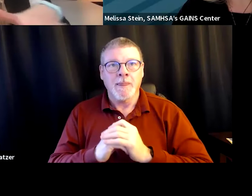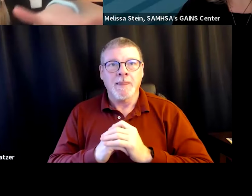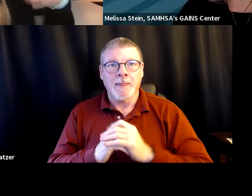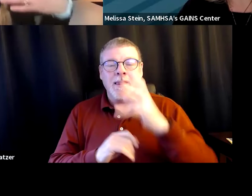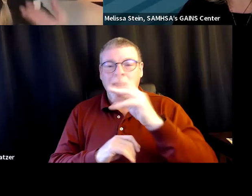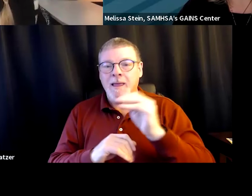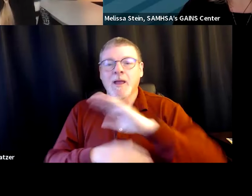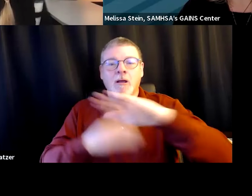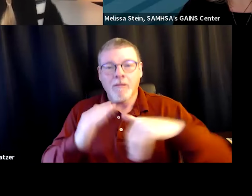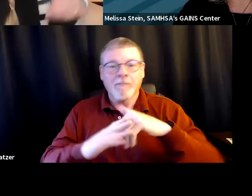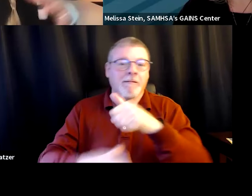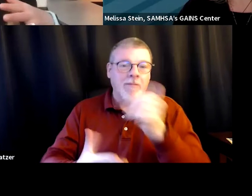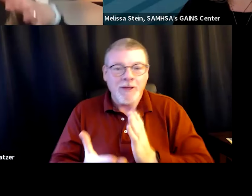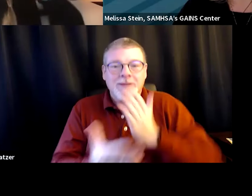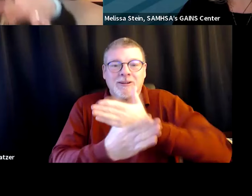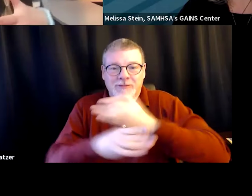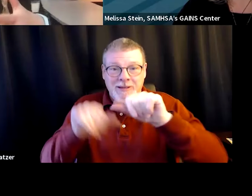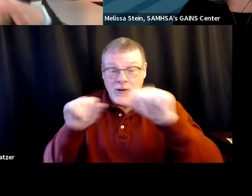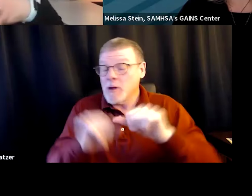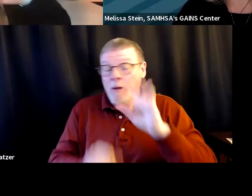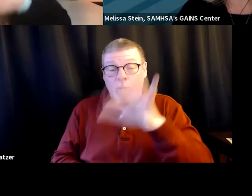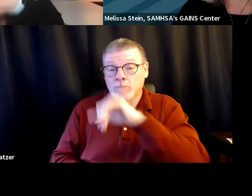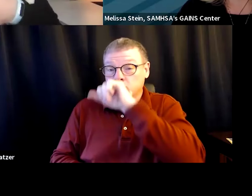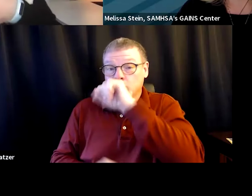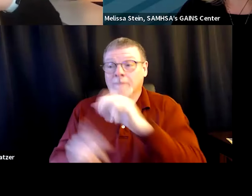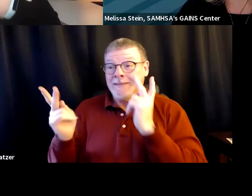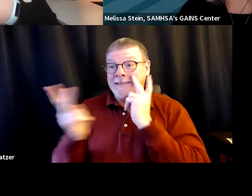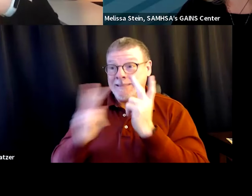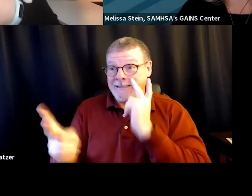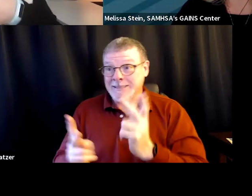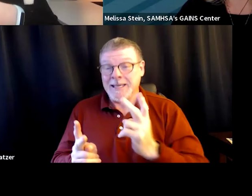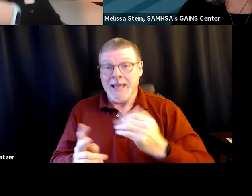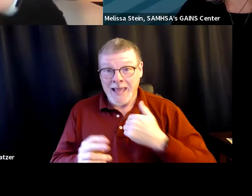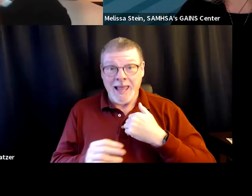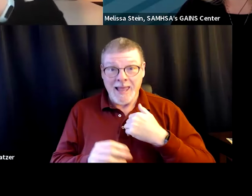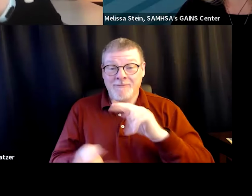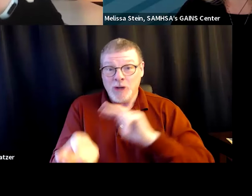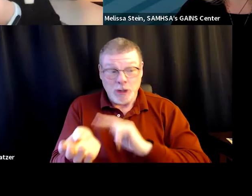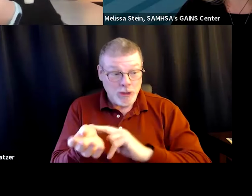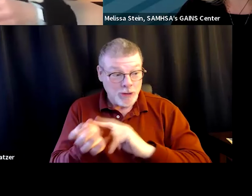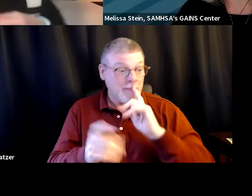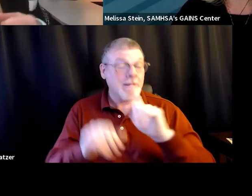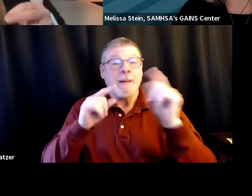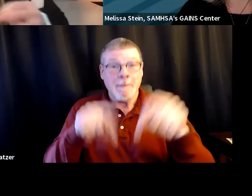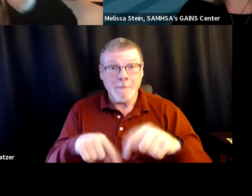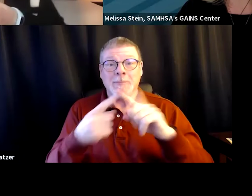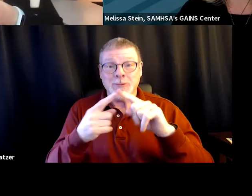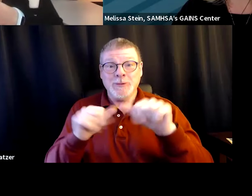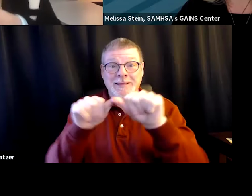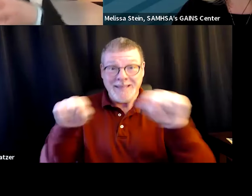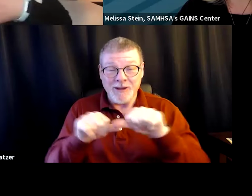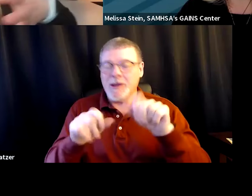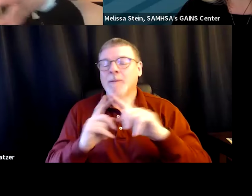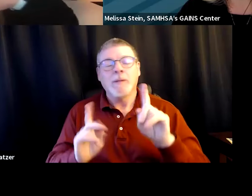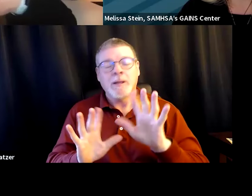intervention areas. Of course, we would love to see that people who have such high comprehensive nursing needs maybe aren't in these settings, but while they